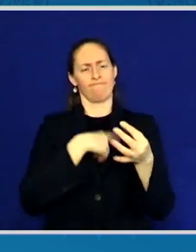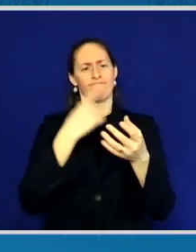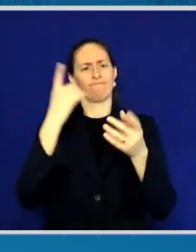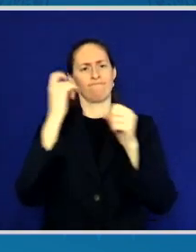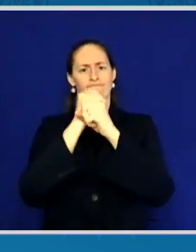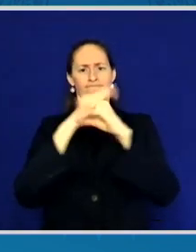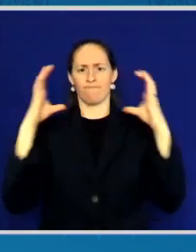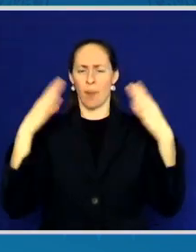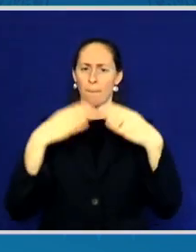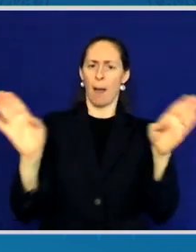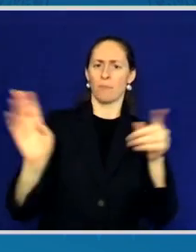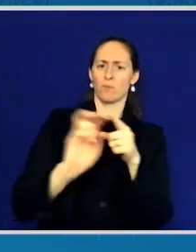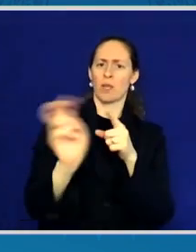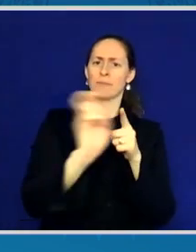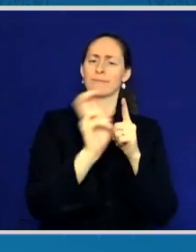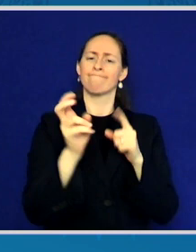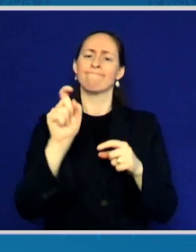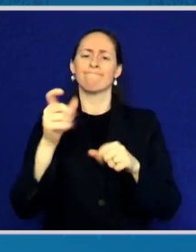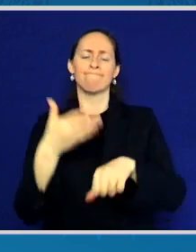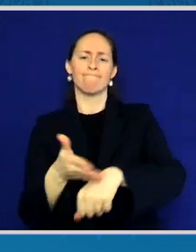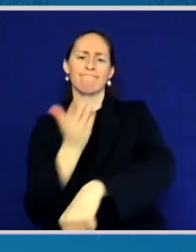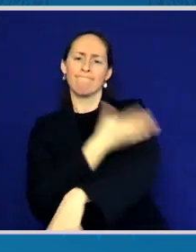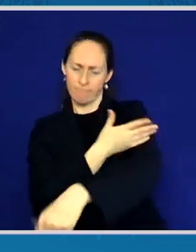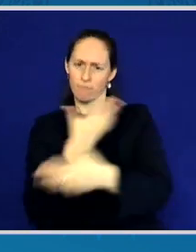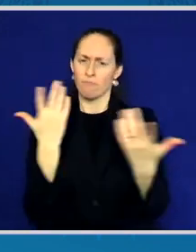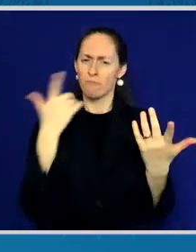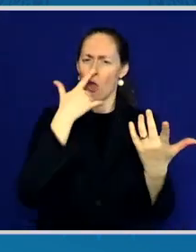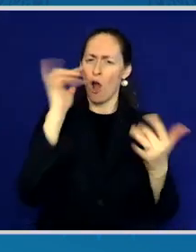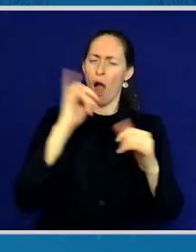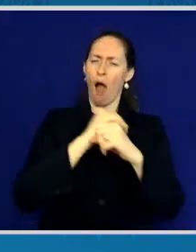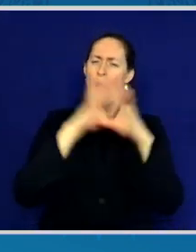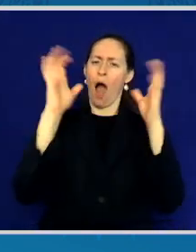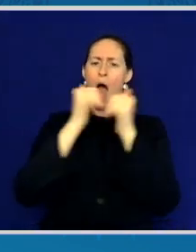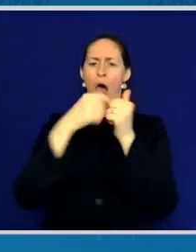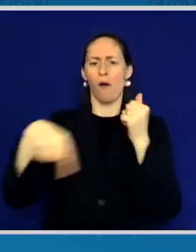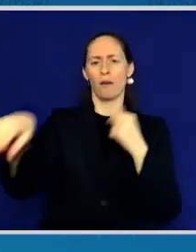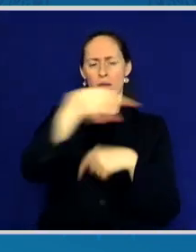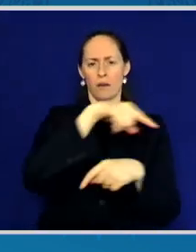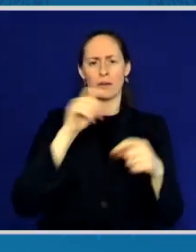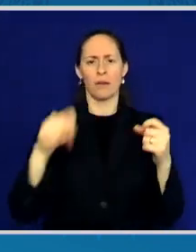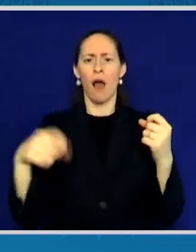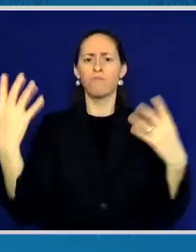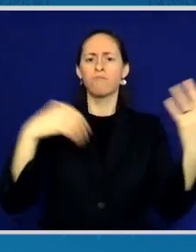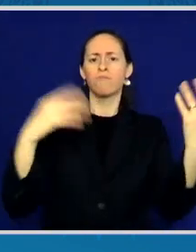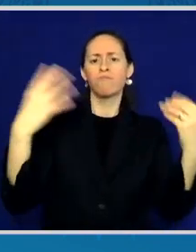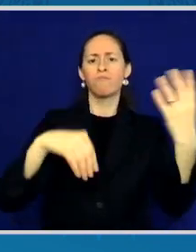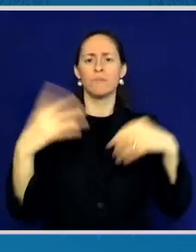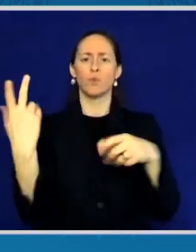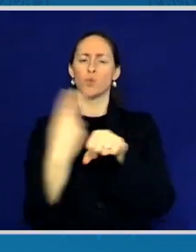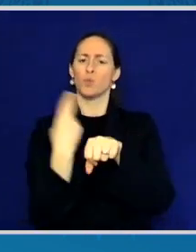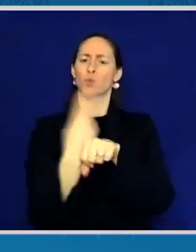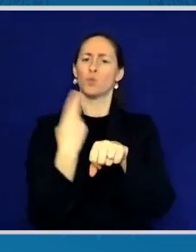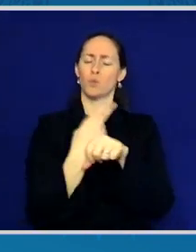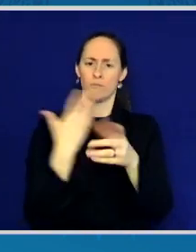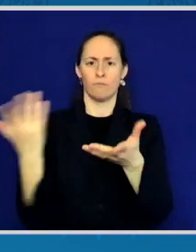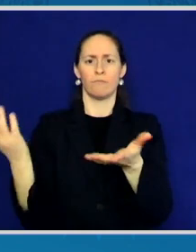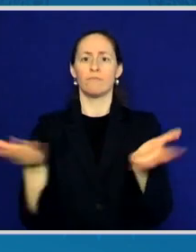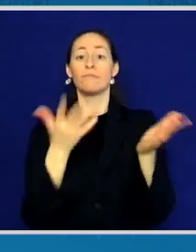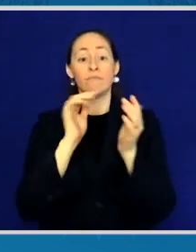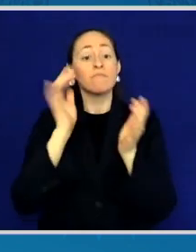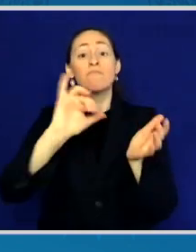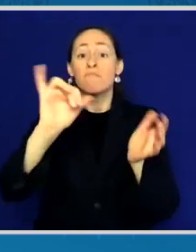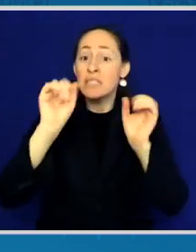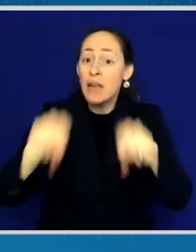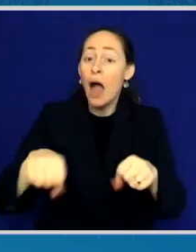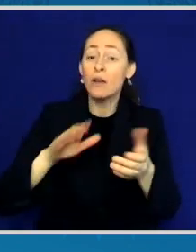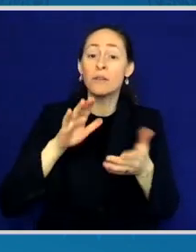context of what it means for a working parent to be able to take her children, to take his children to school,